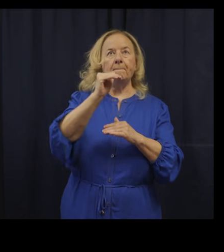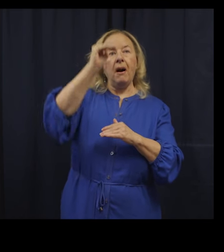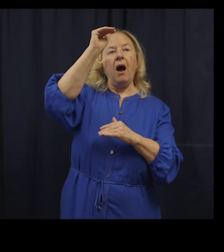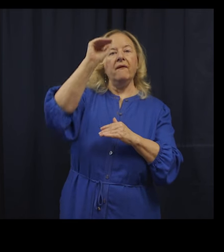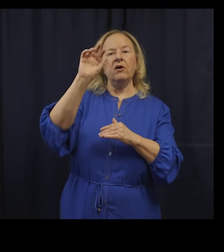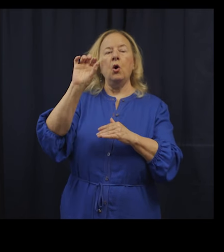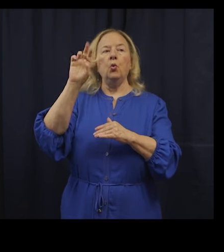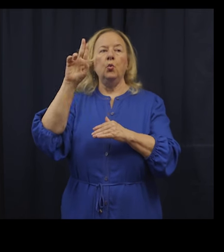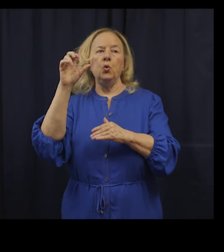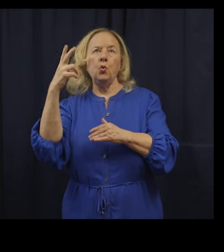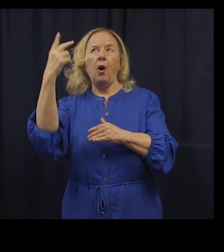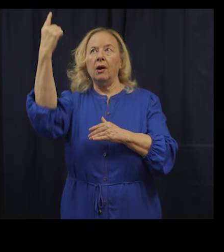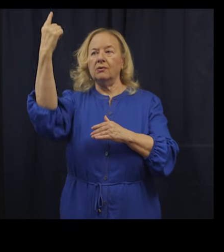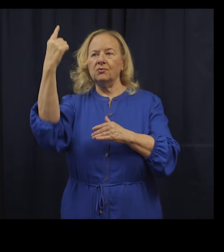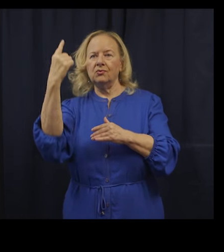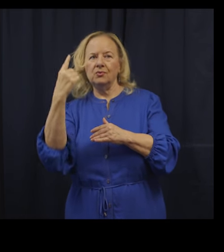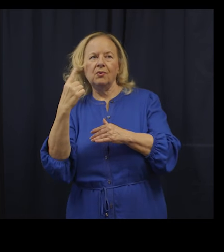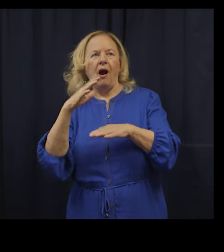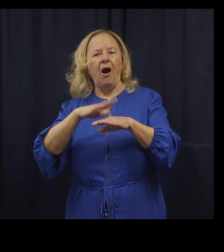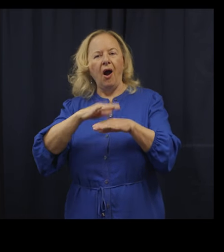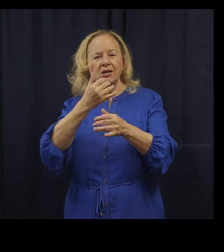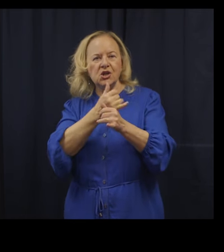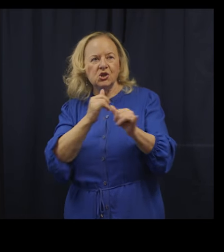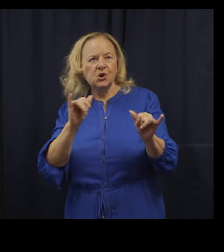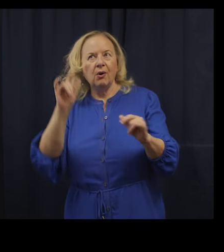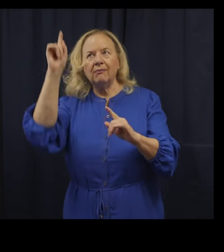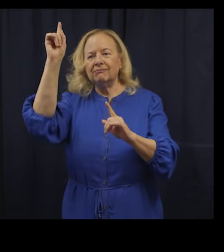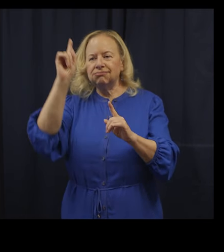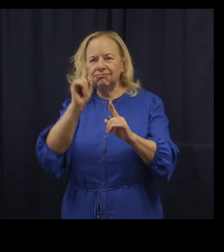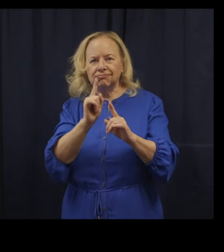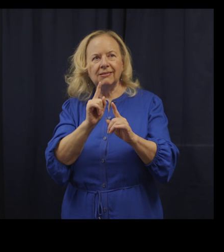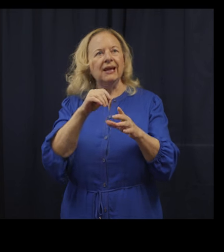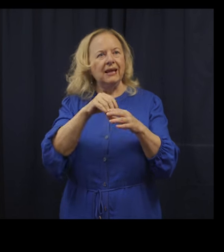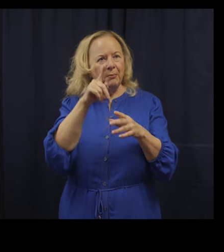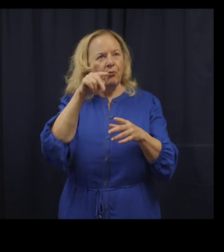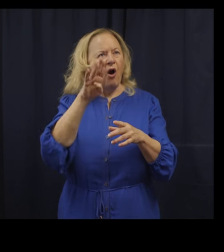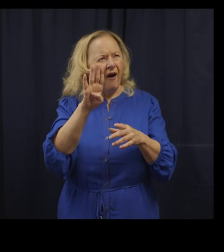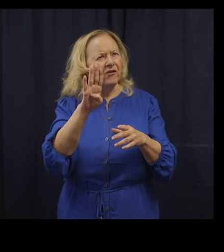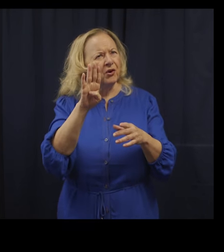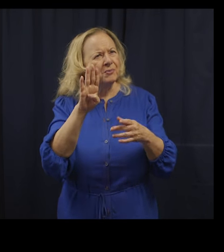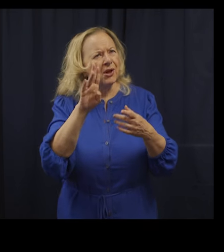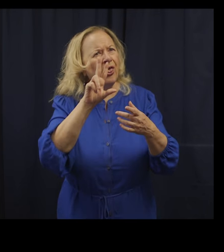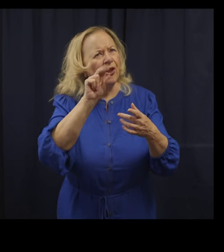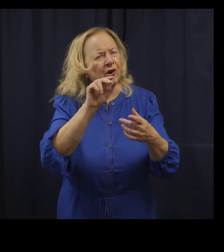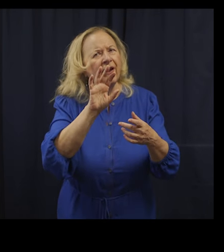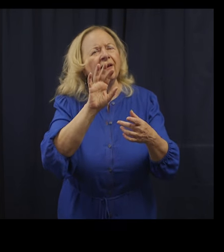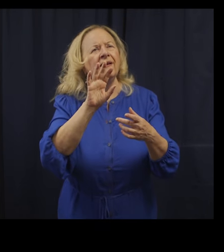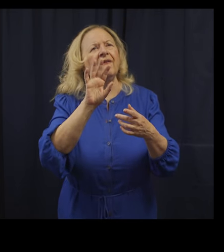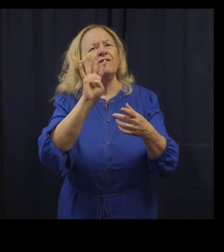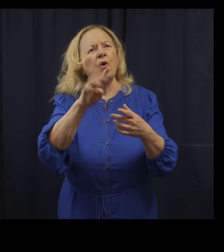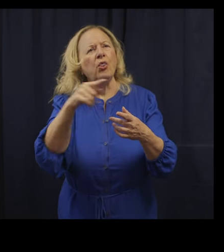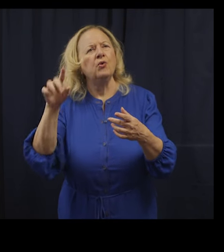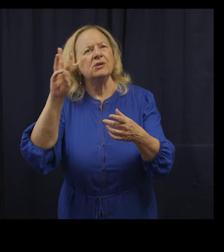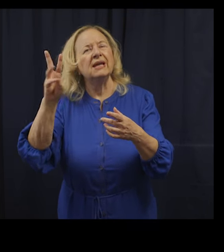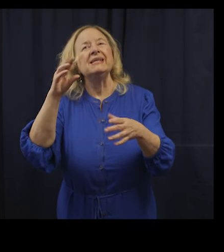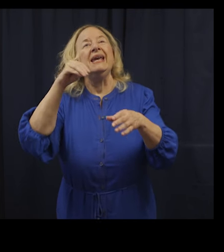Ruach descending upon Yeshua in Proverbs 30:4-6 in Hebrew.